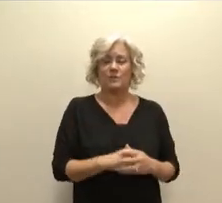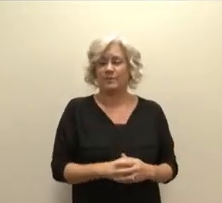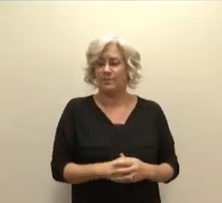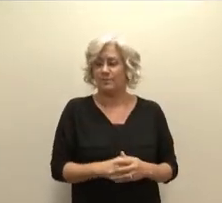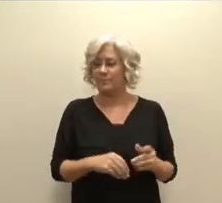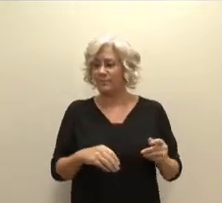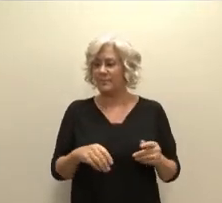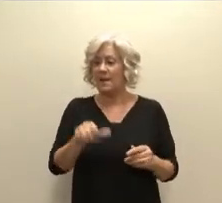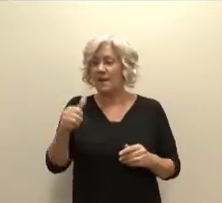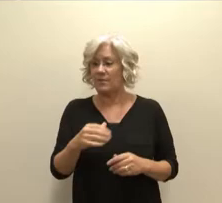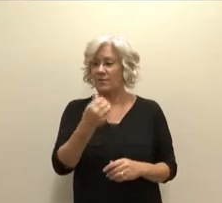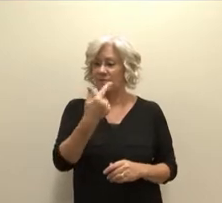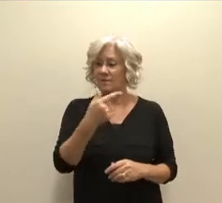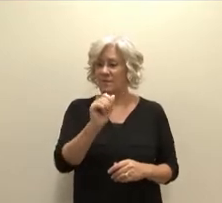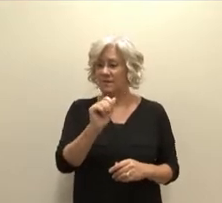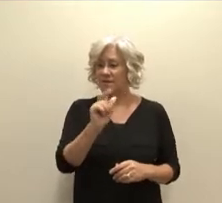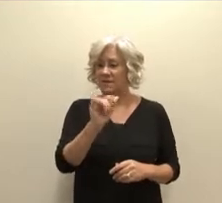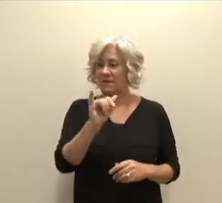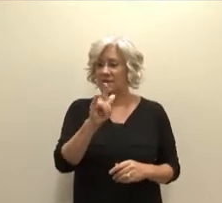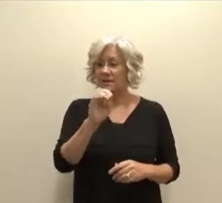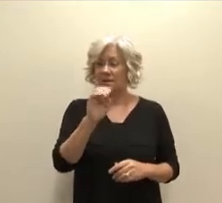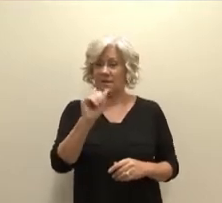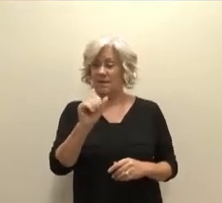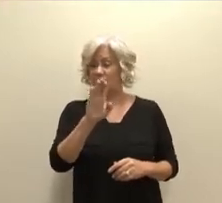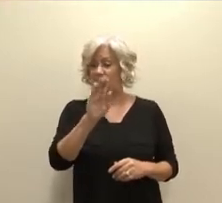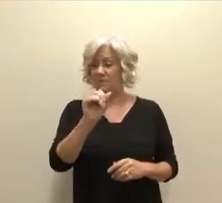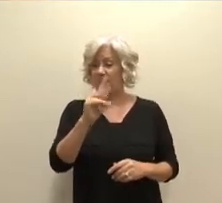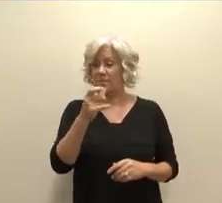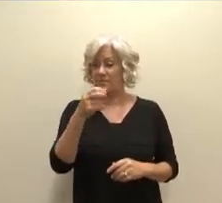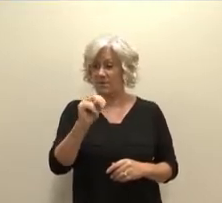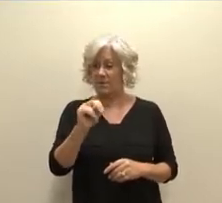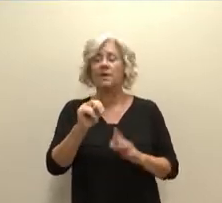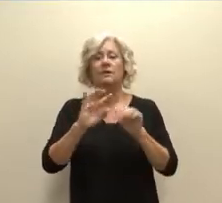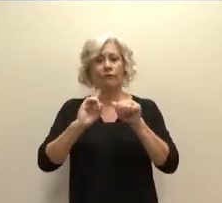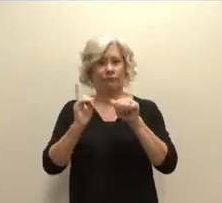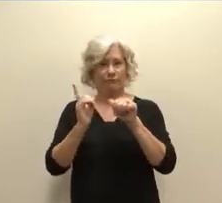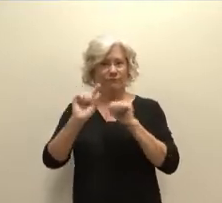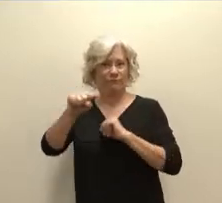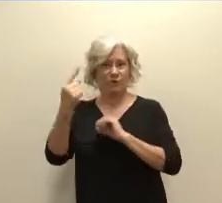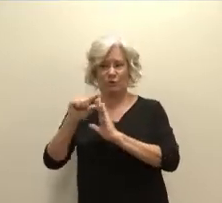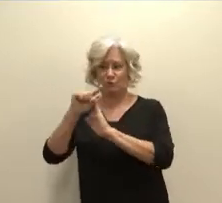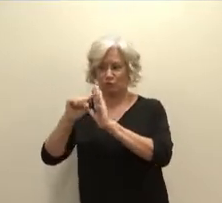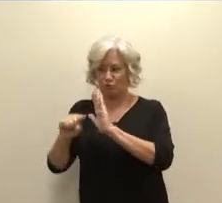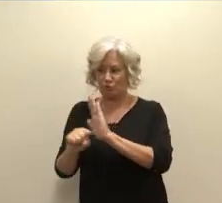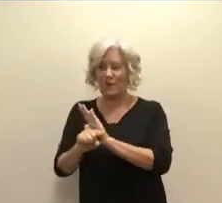Galilea Berrigan, who's currently in first grade at Bells Hill Elementary,